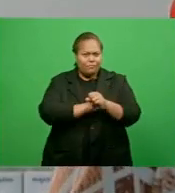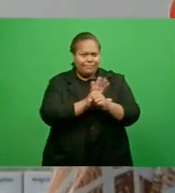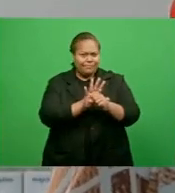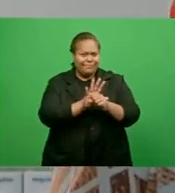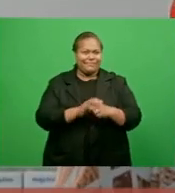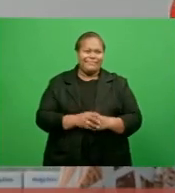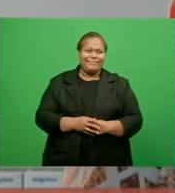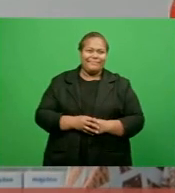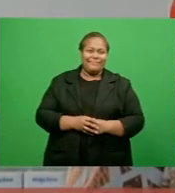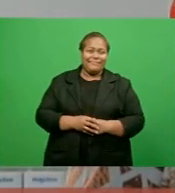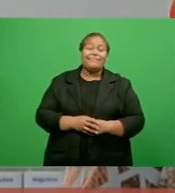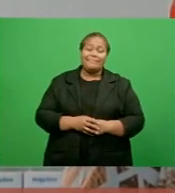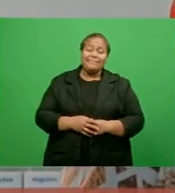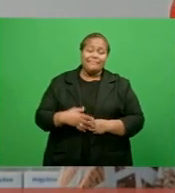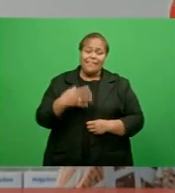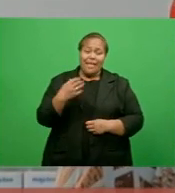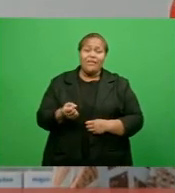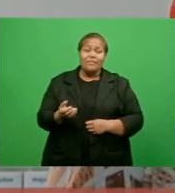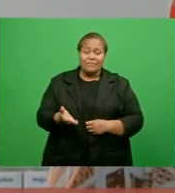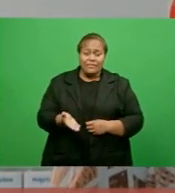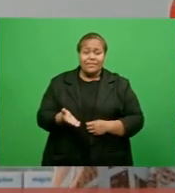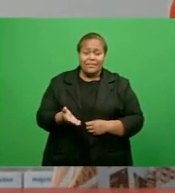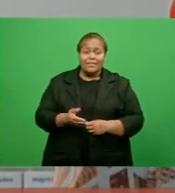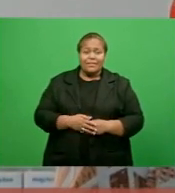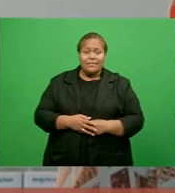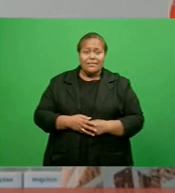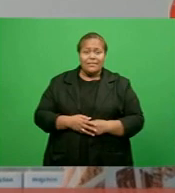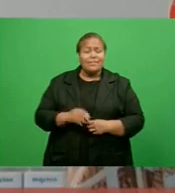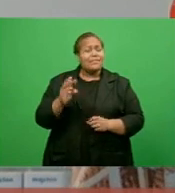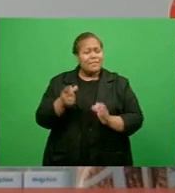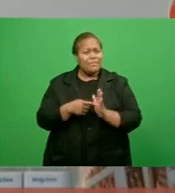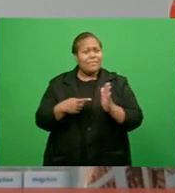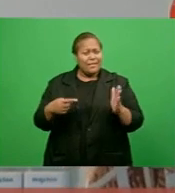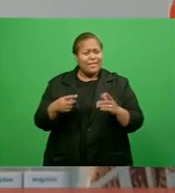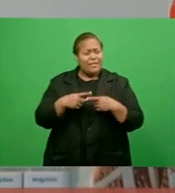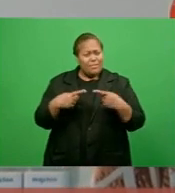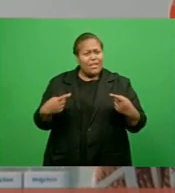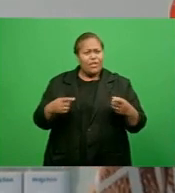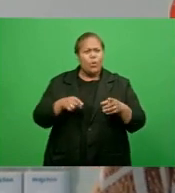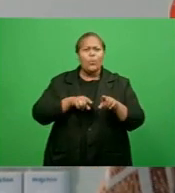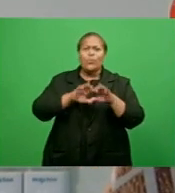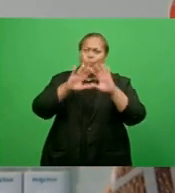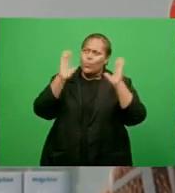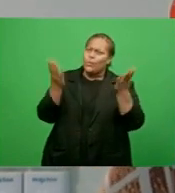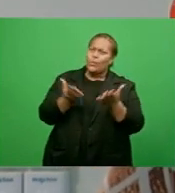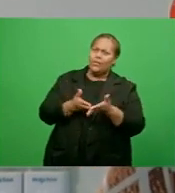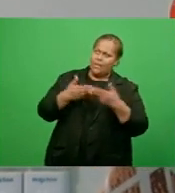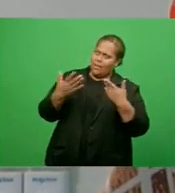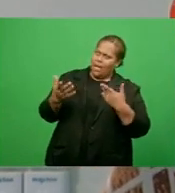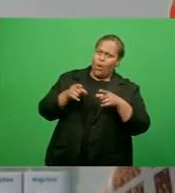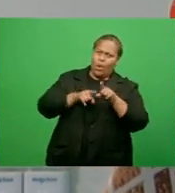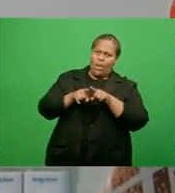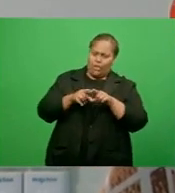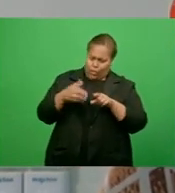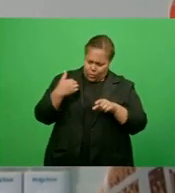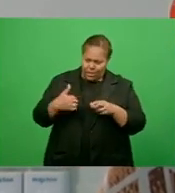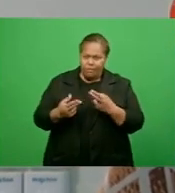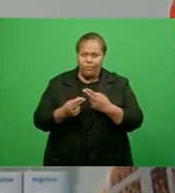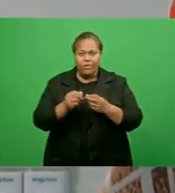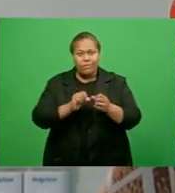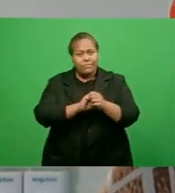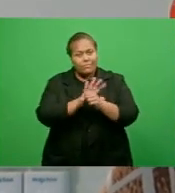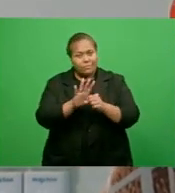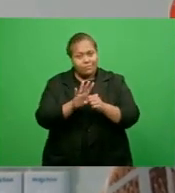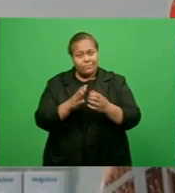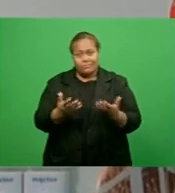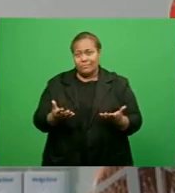It is there, and it is something that the world is now learning to live with as the search